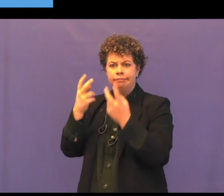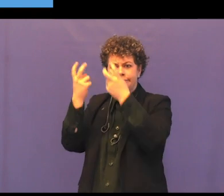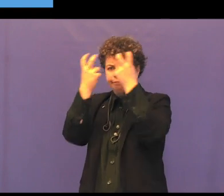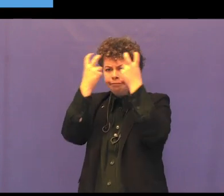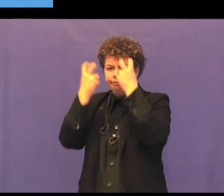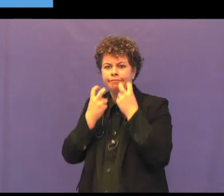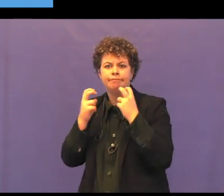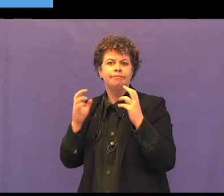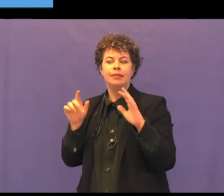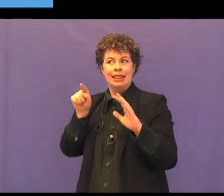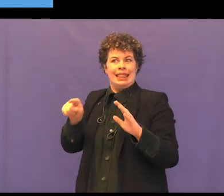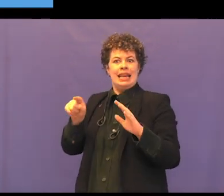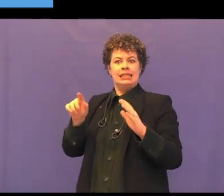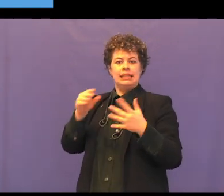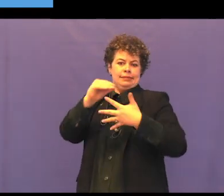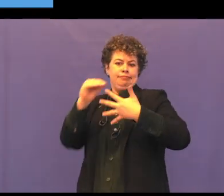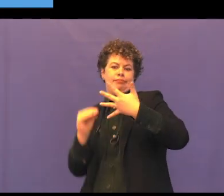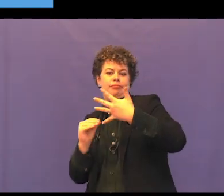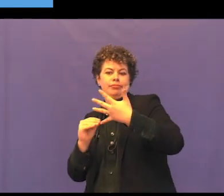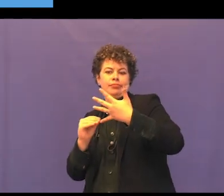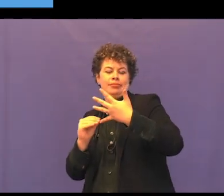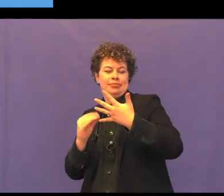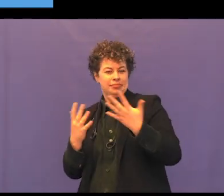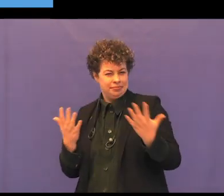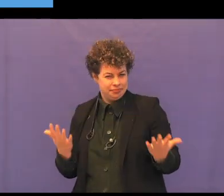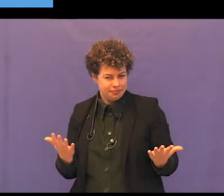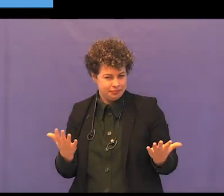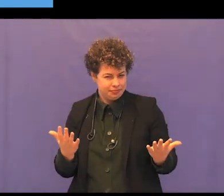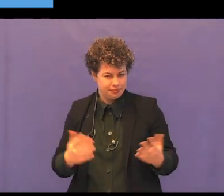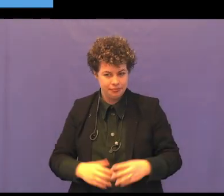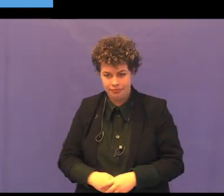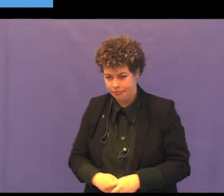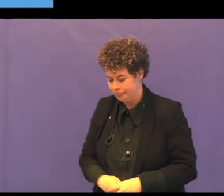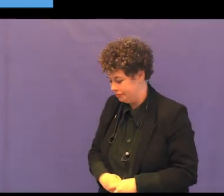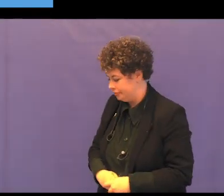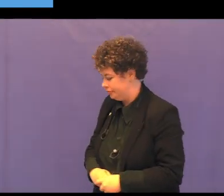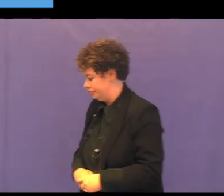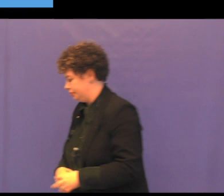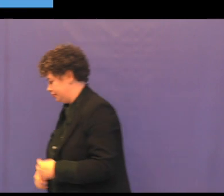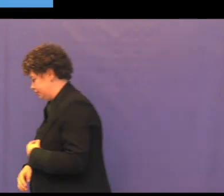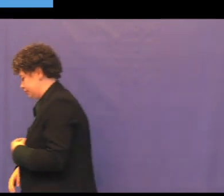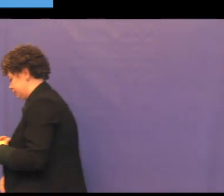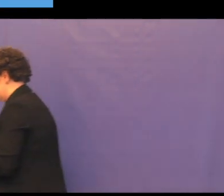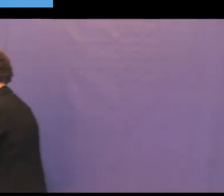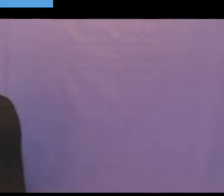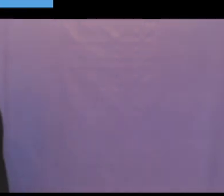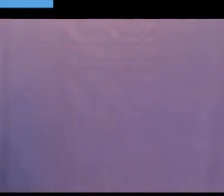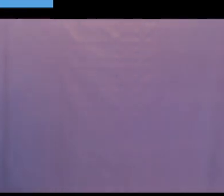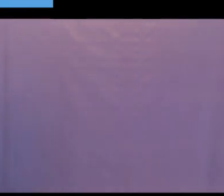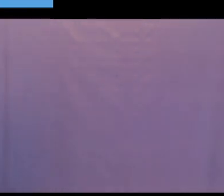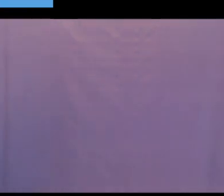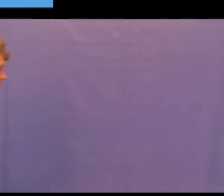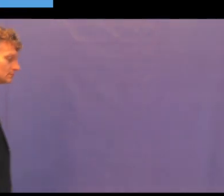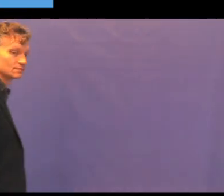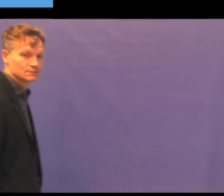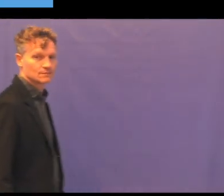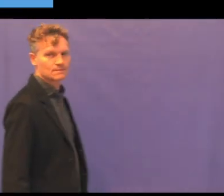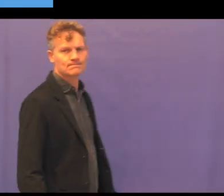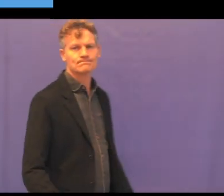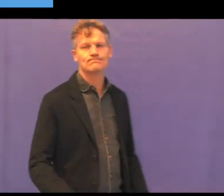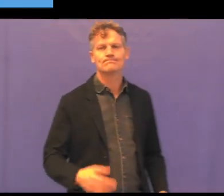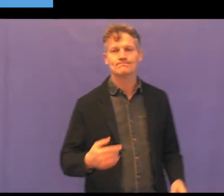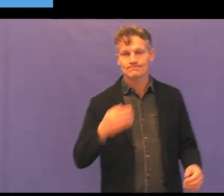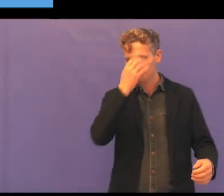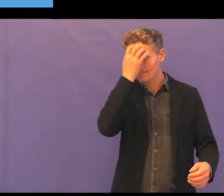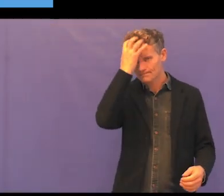to translation in the gaming industry in terms of the kind of the energy costs or